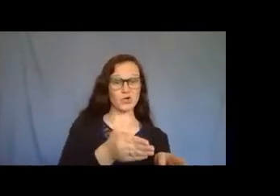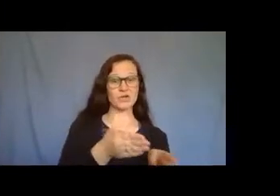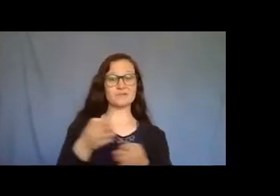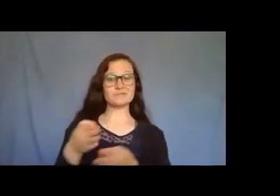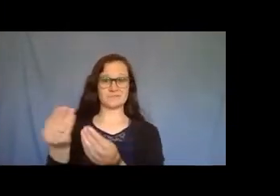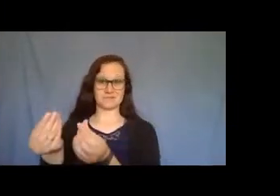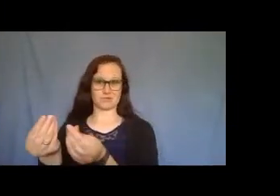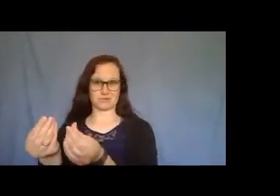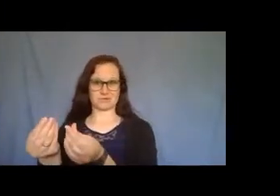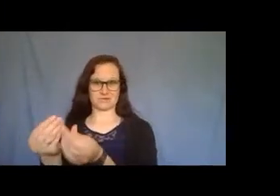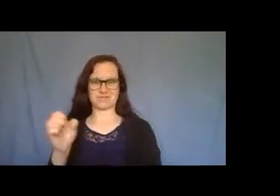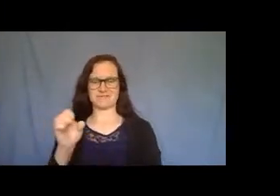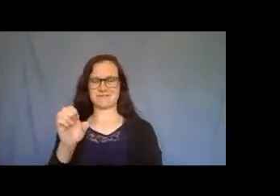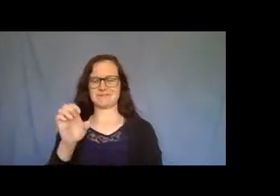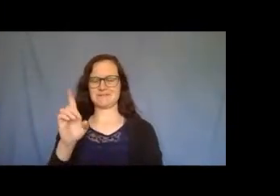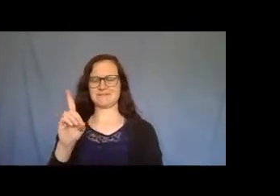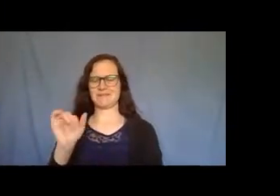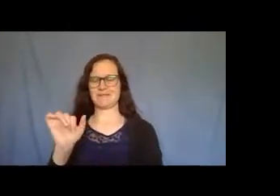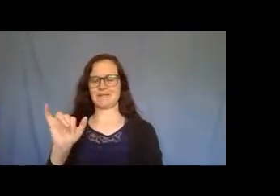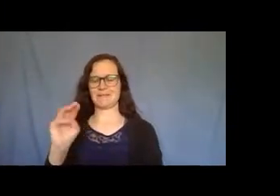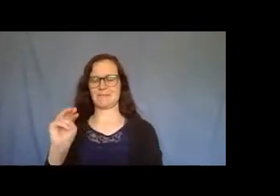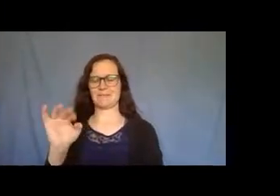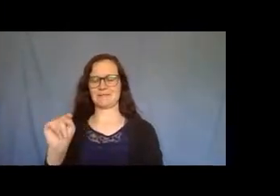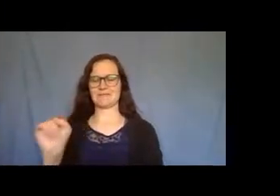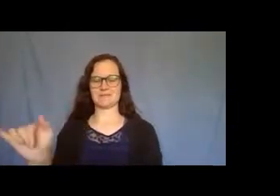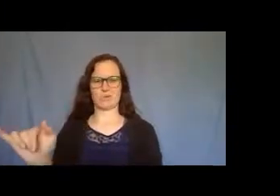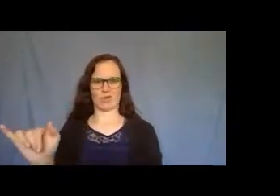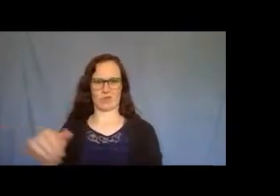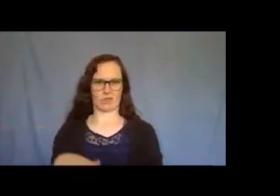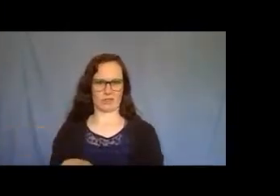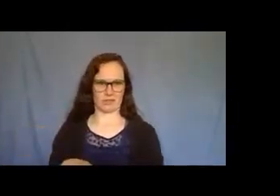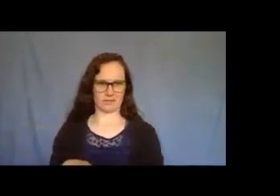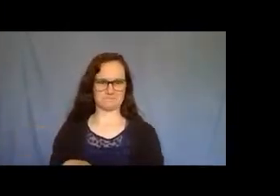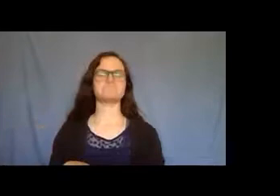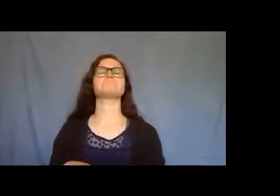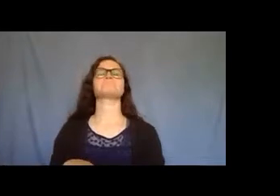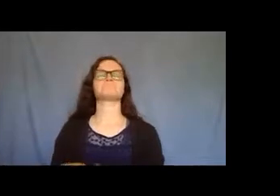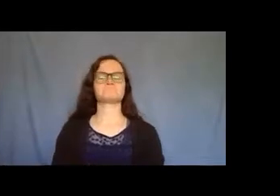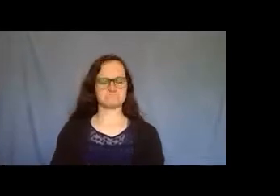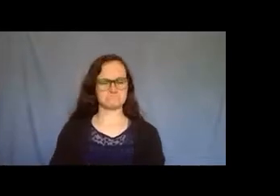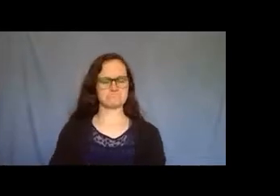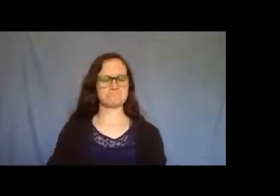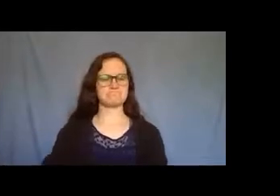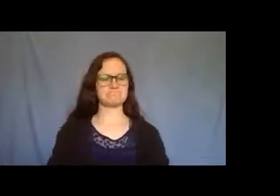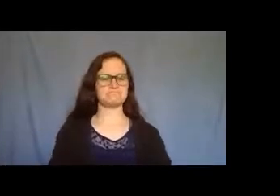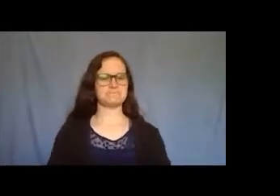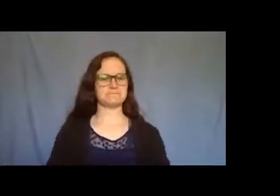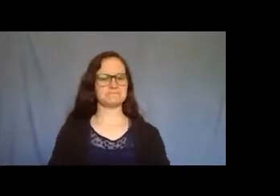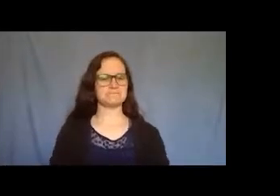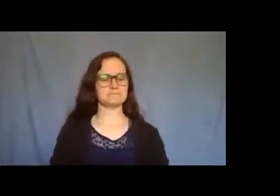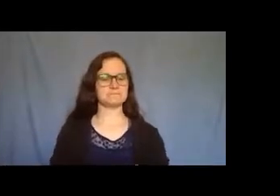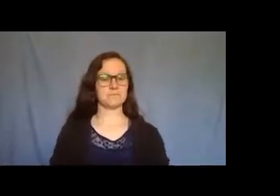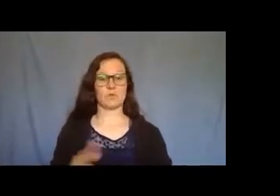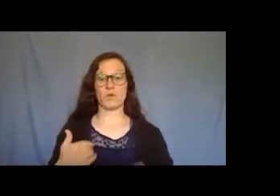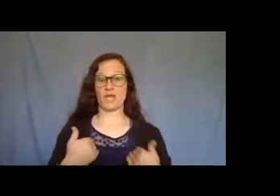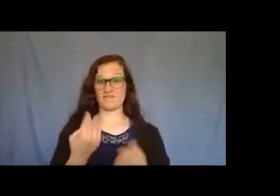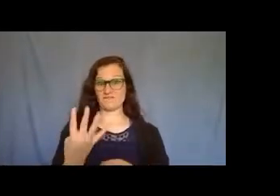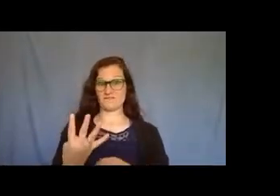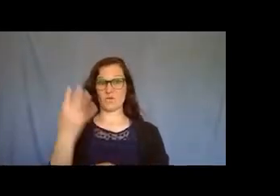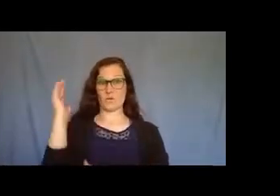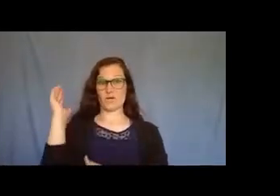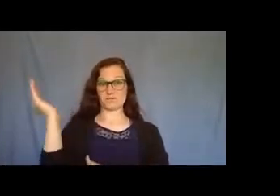and associated with agriculture. We have, let's see, four talks and one